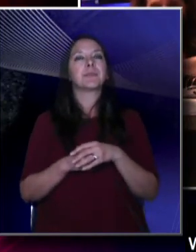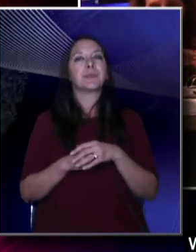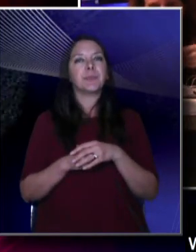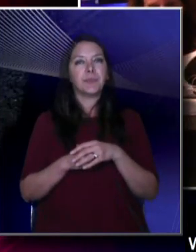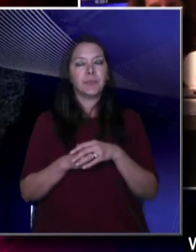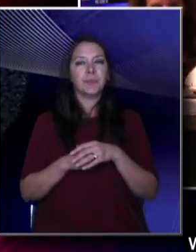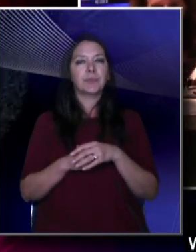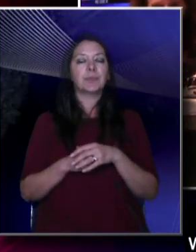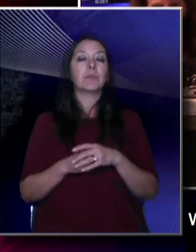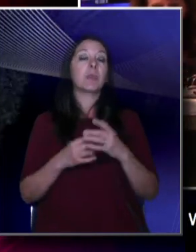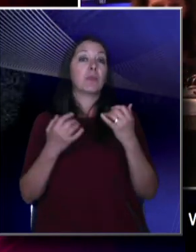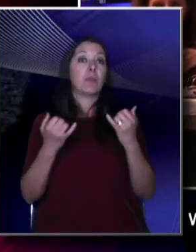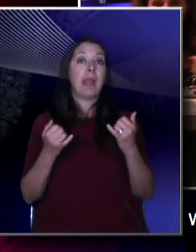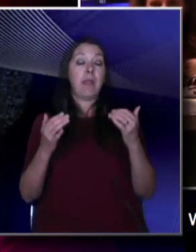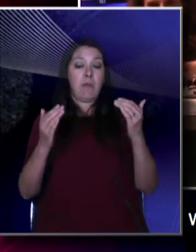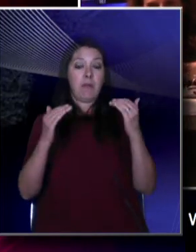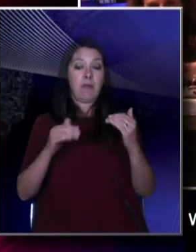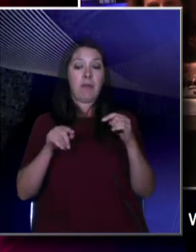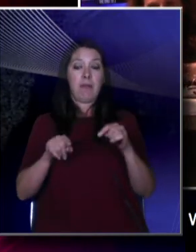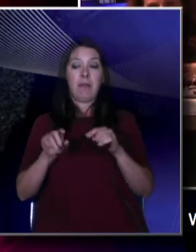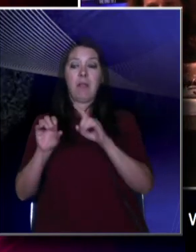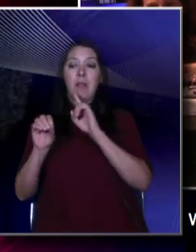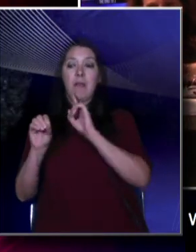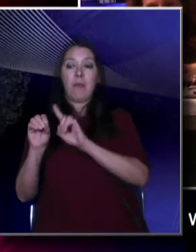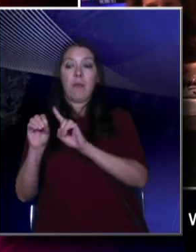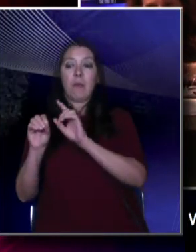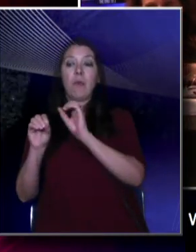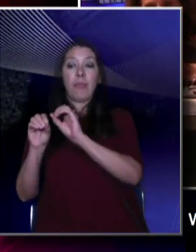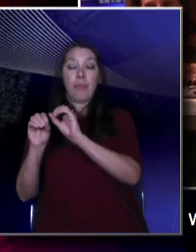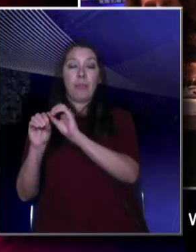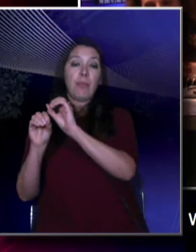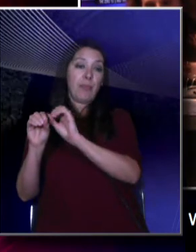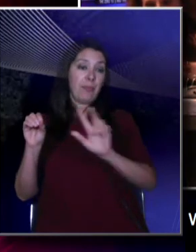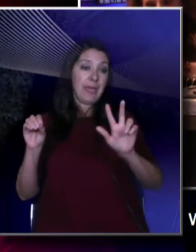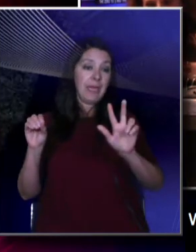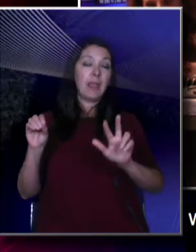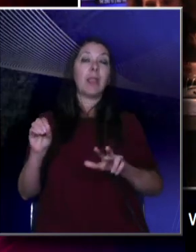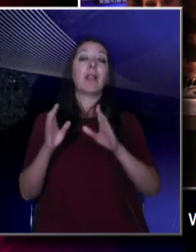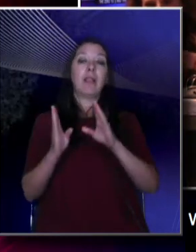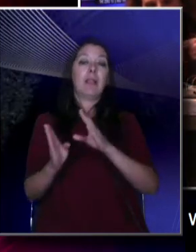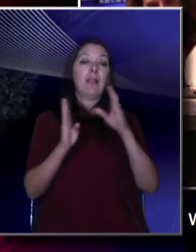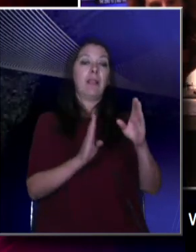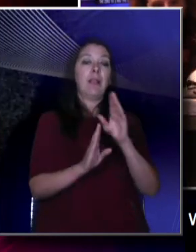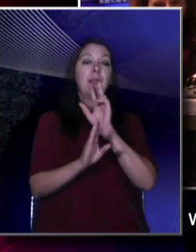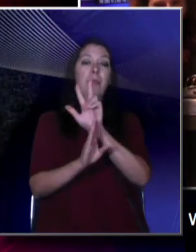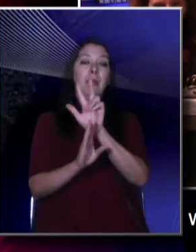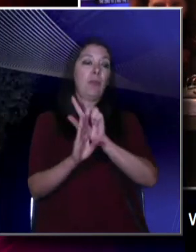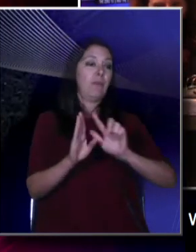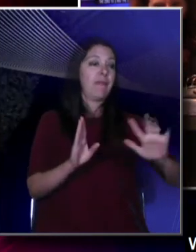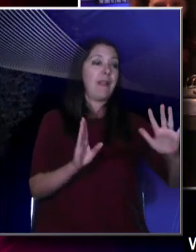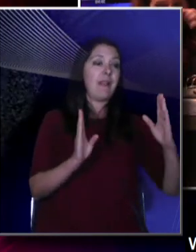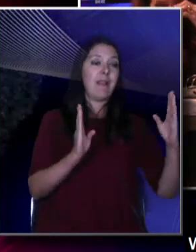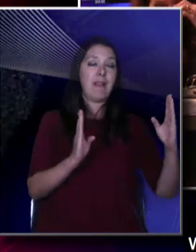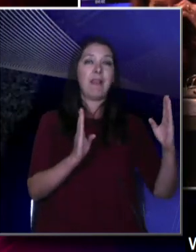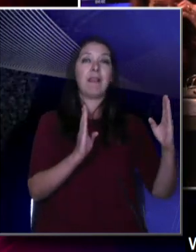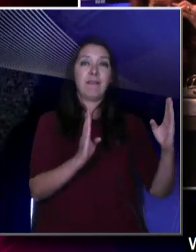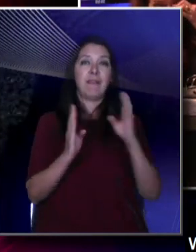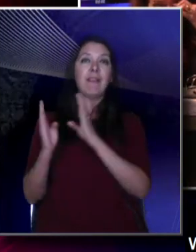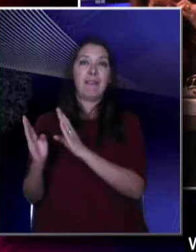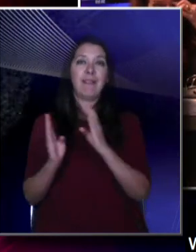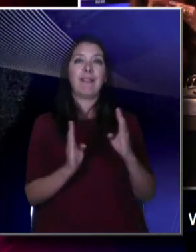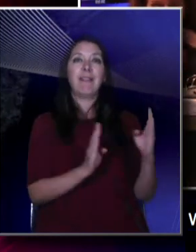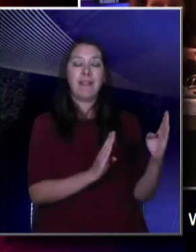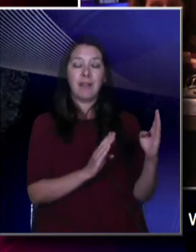the 0 to 3 and the 3 to 5, and those of you who are in the business of